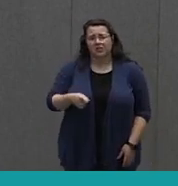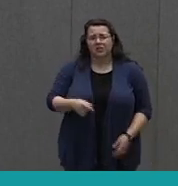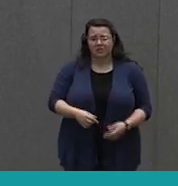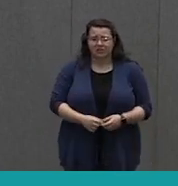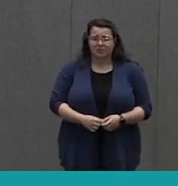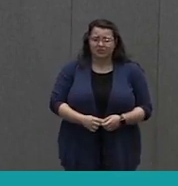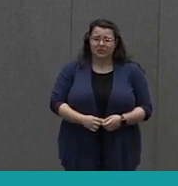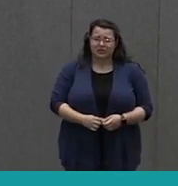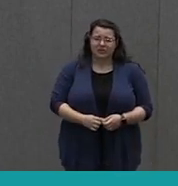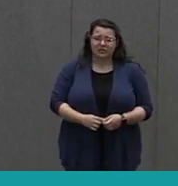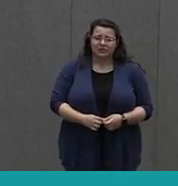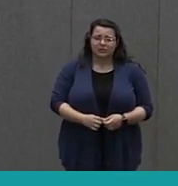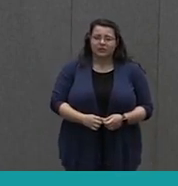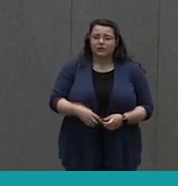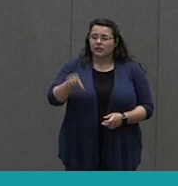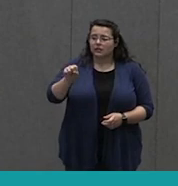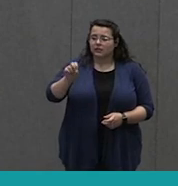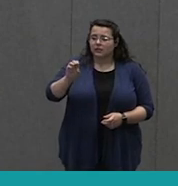her chin